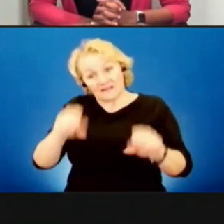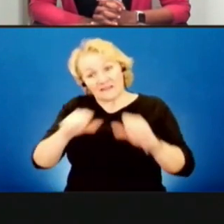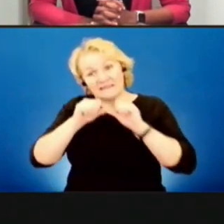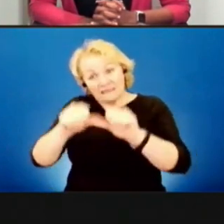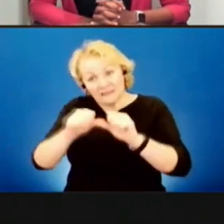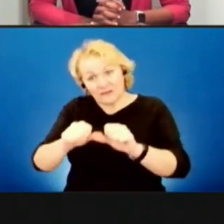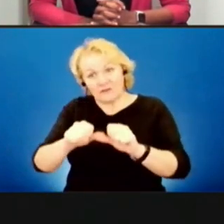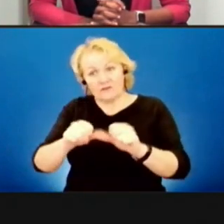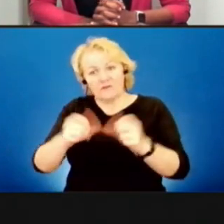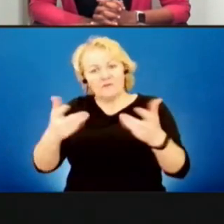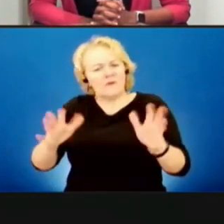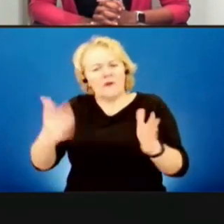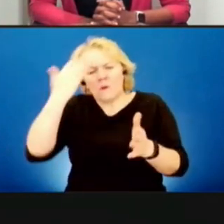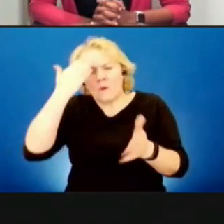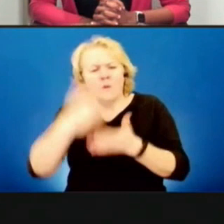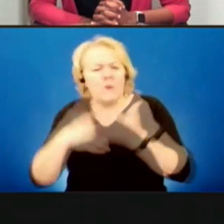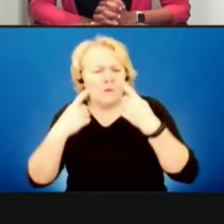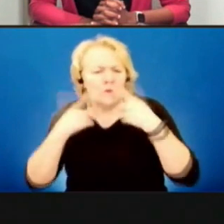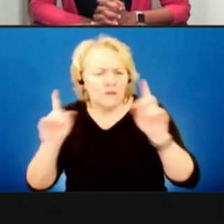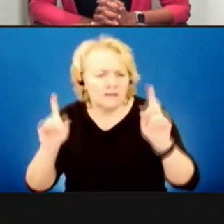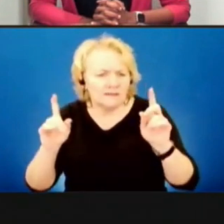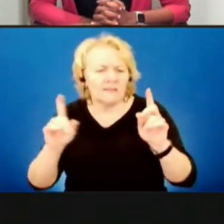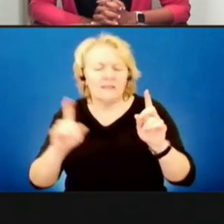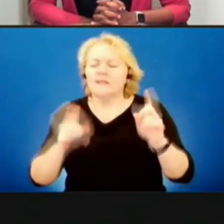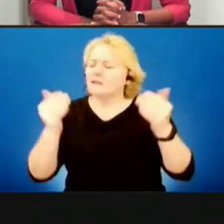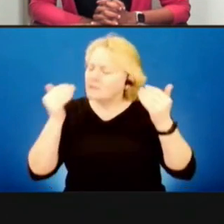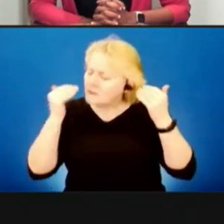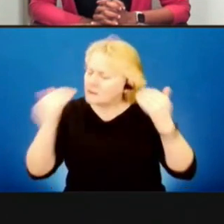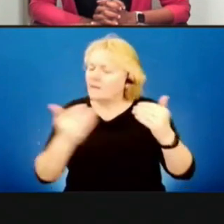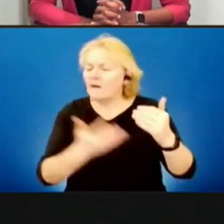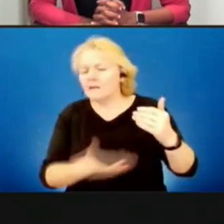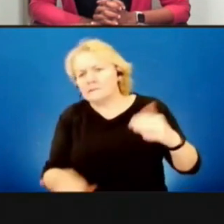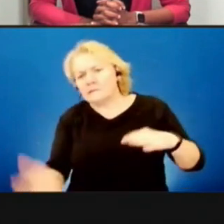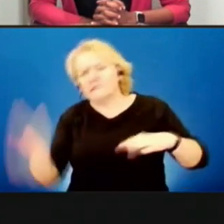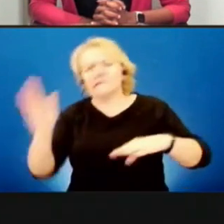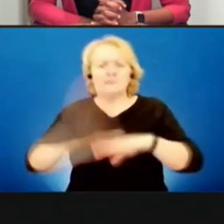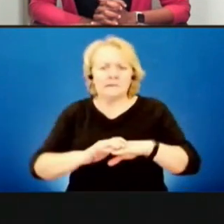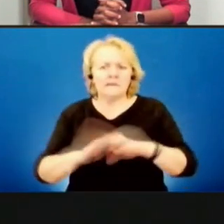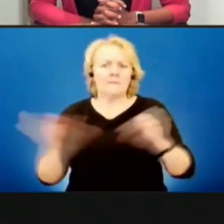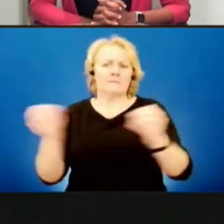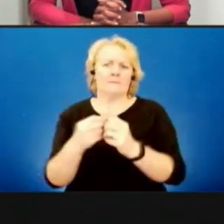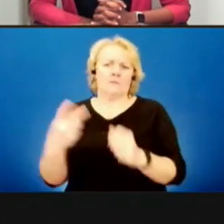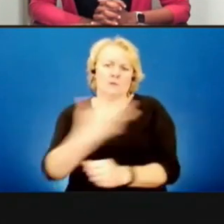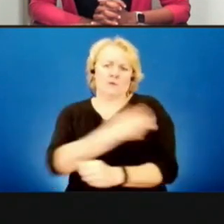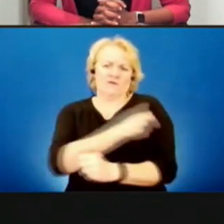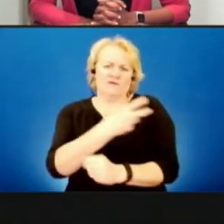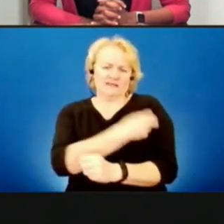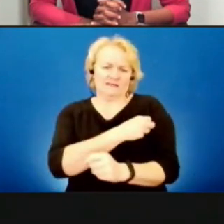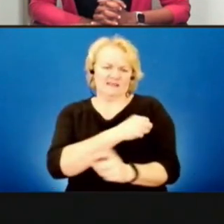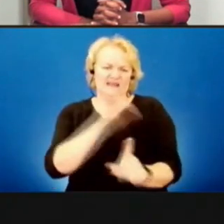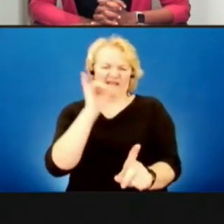worked before and really step up our vaccination efforts, we can